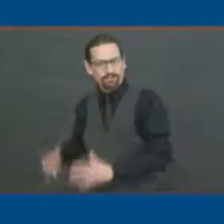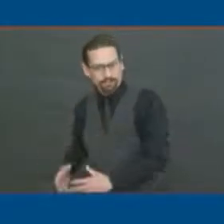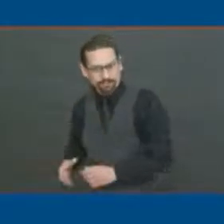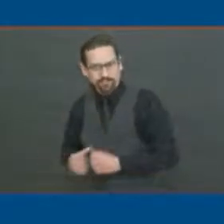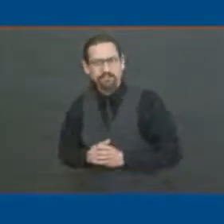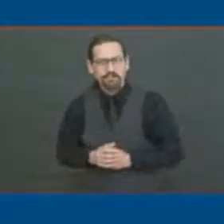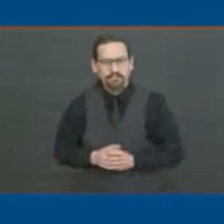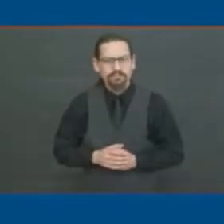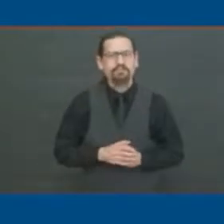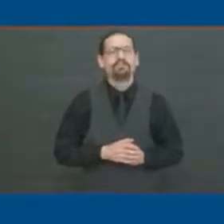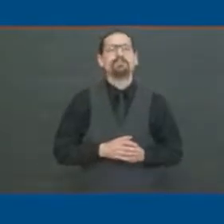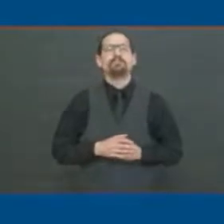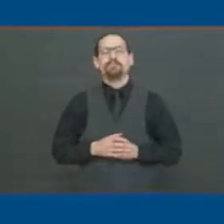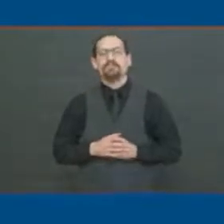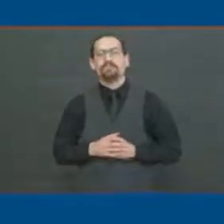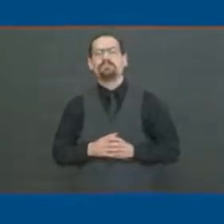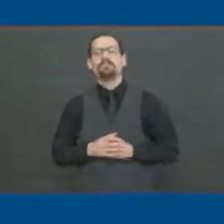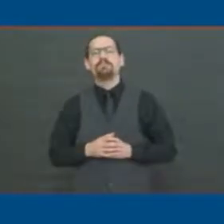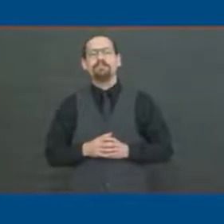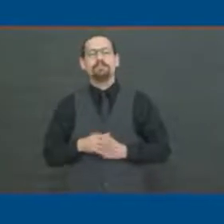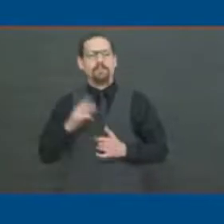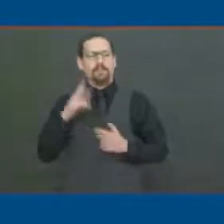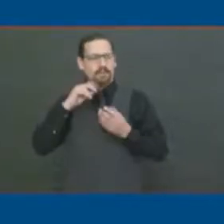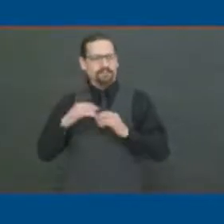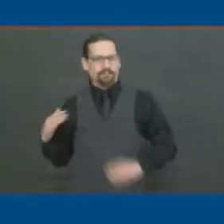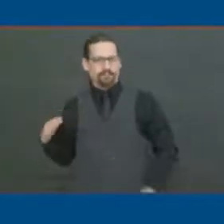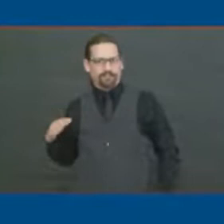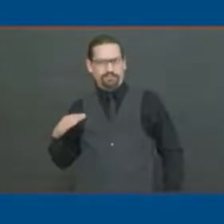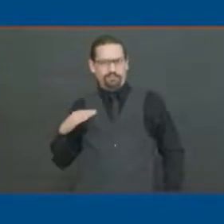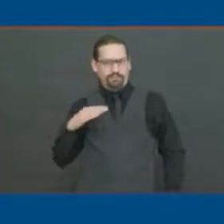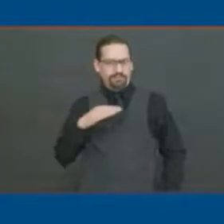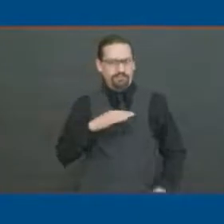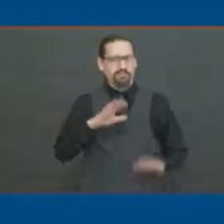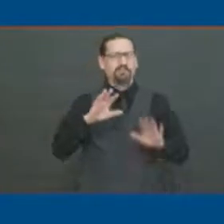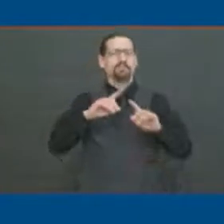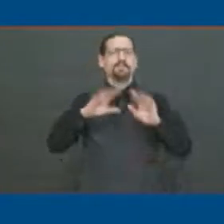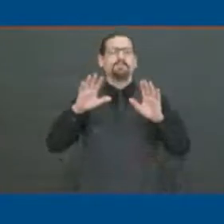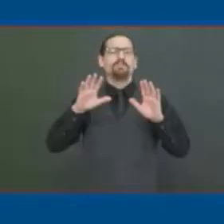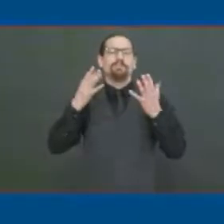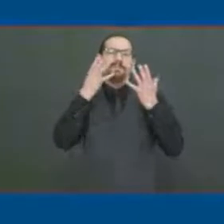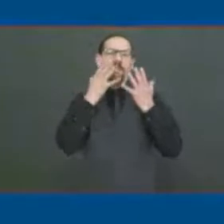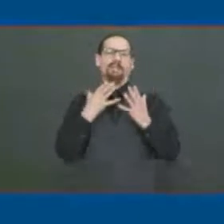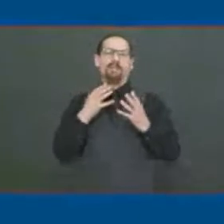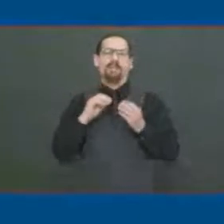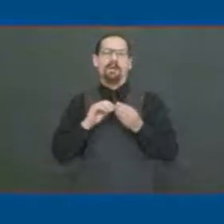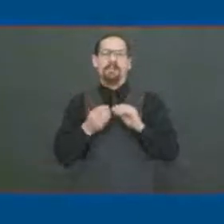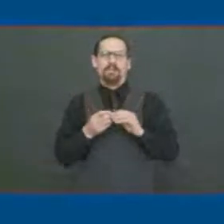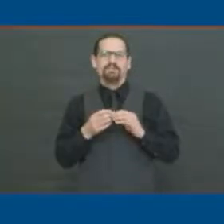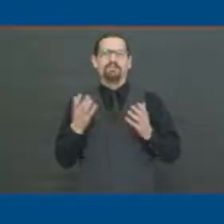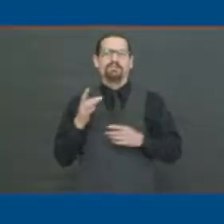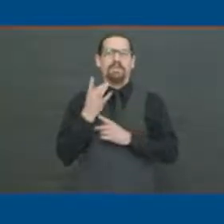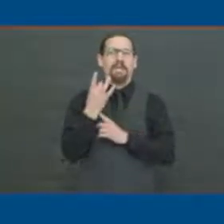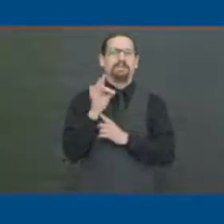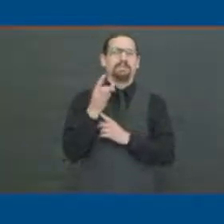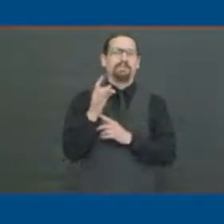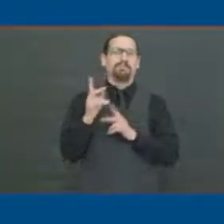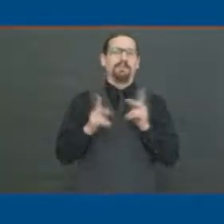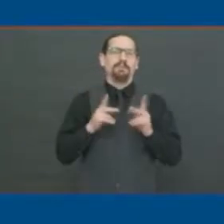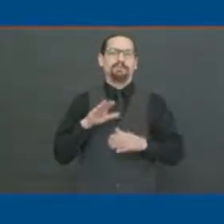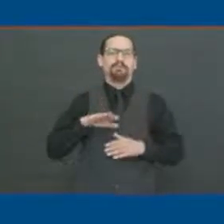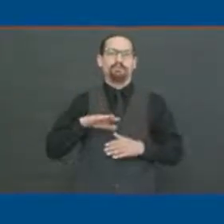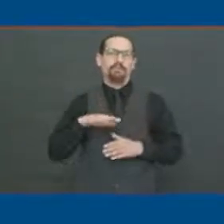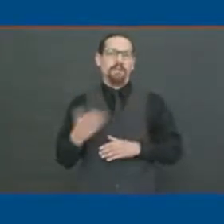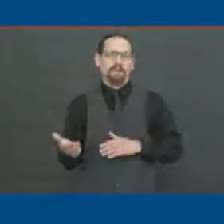ventilators. We are very sad to report that we have 18 new